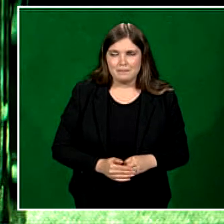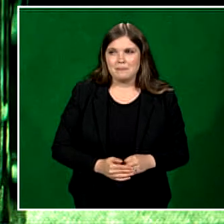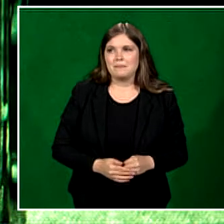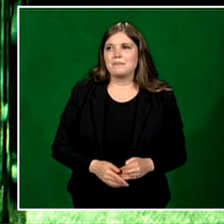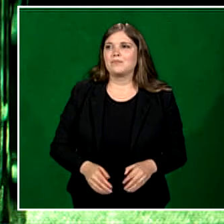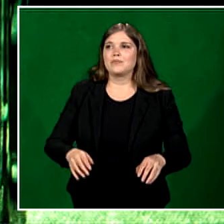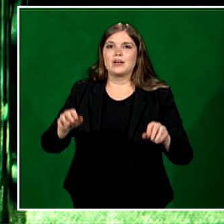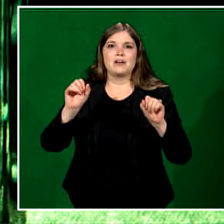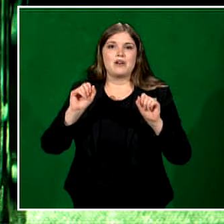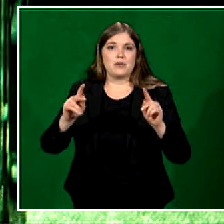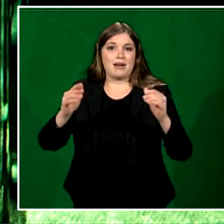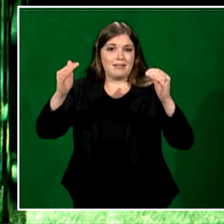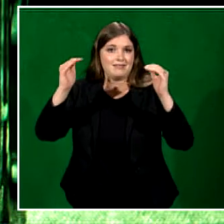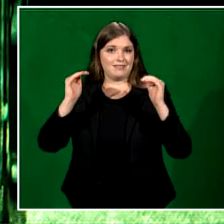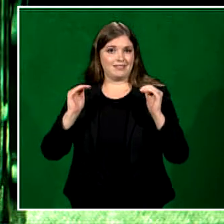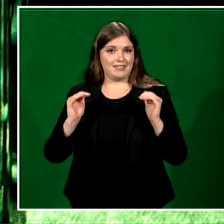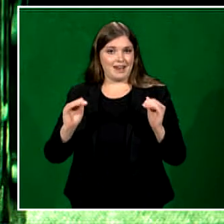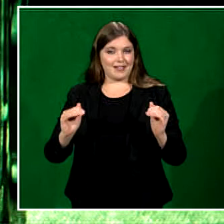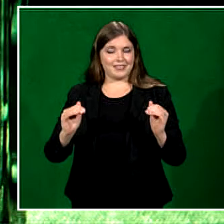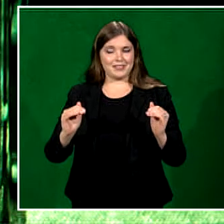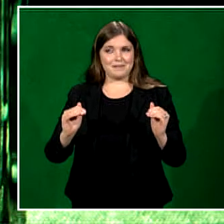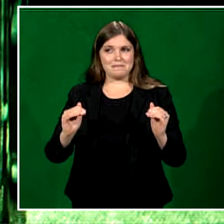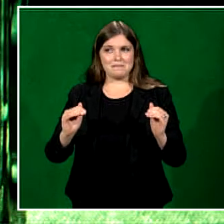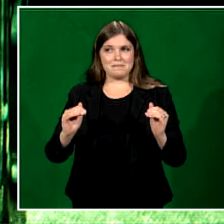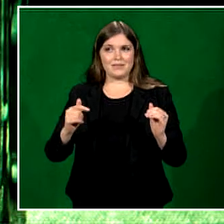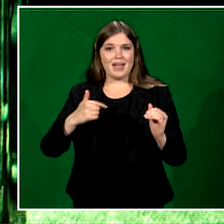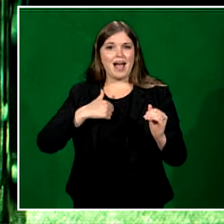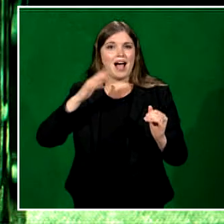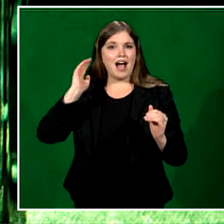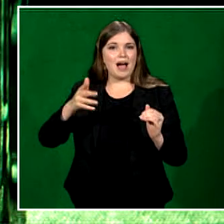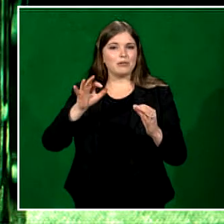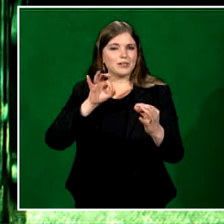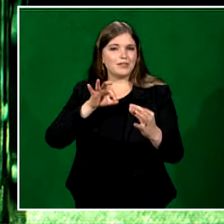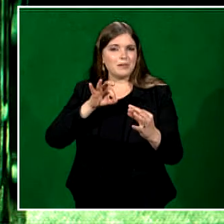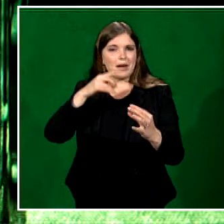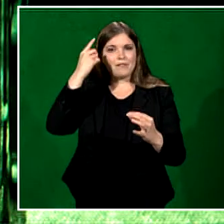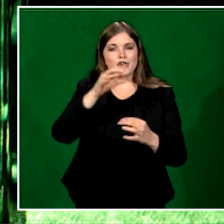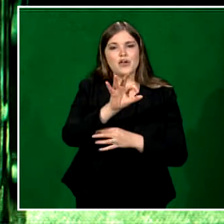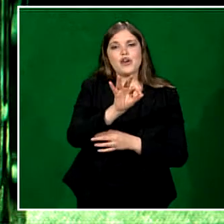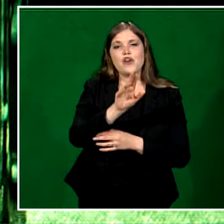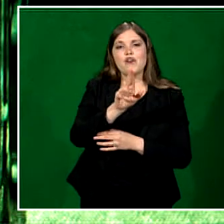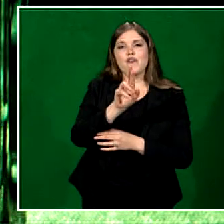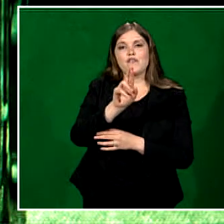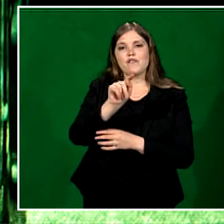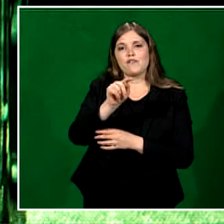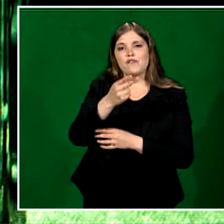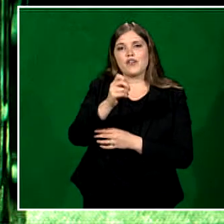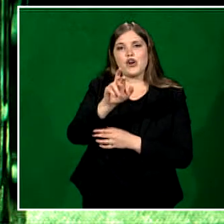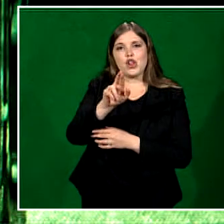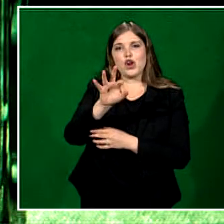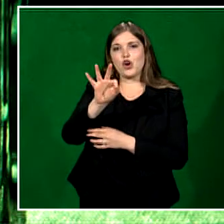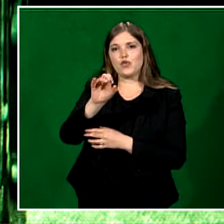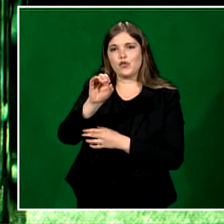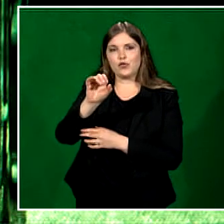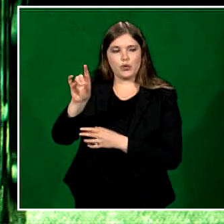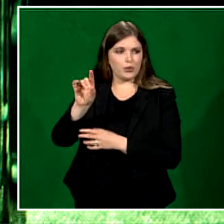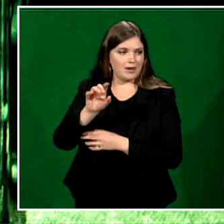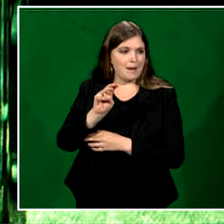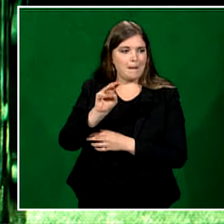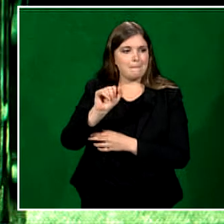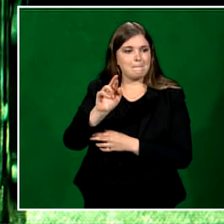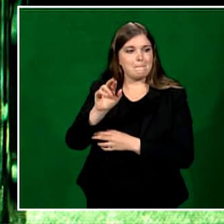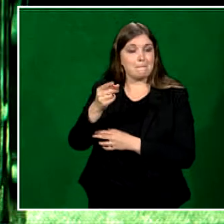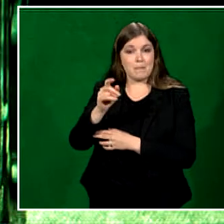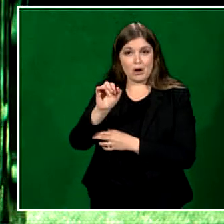Okay, I'm going to pick up next then. I'm going to give some feedback to Further Food. Margot, you were the first